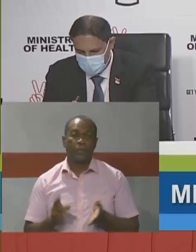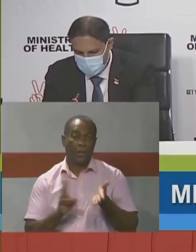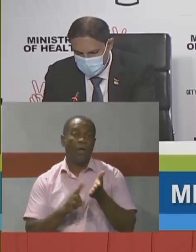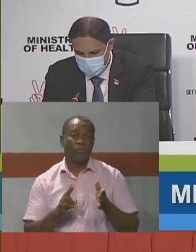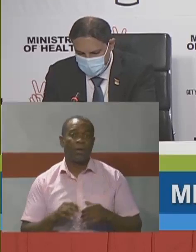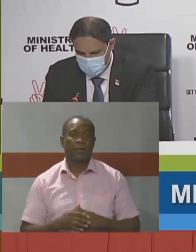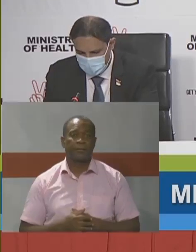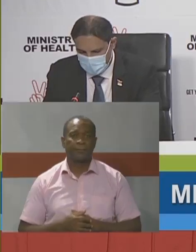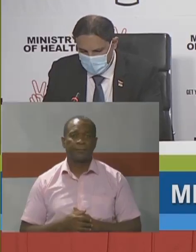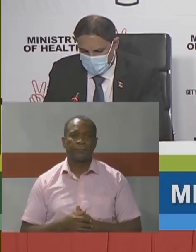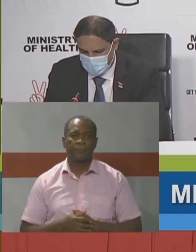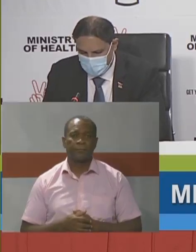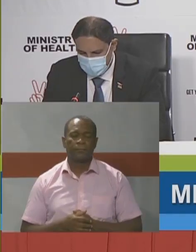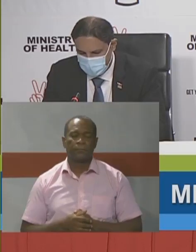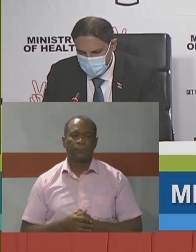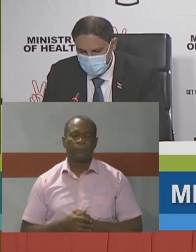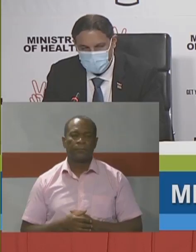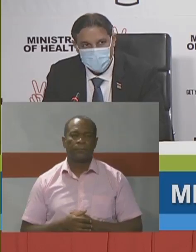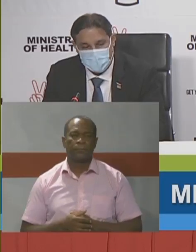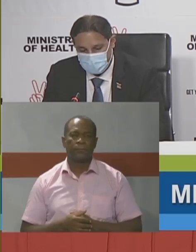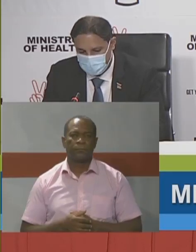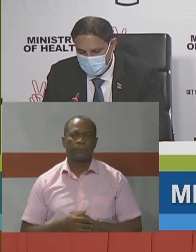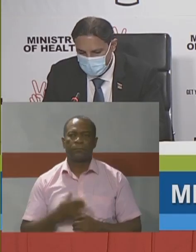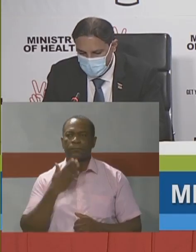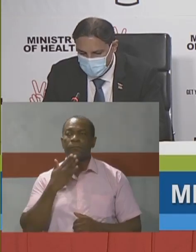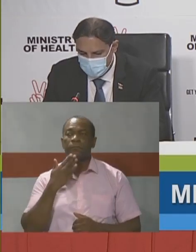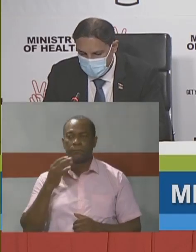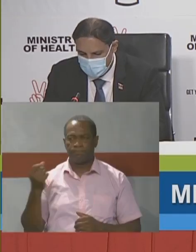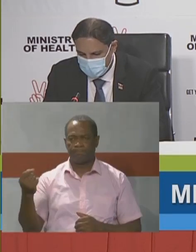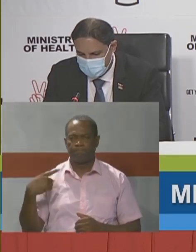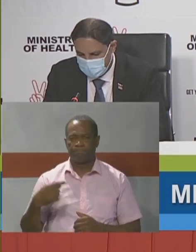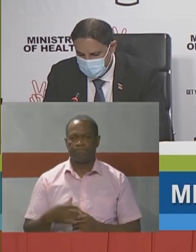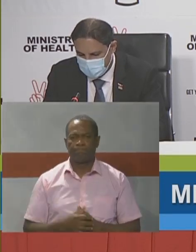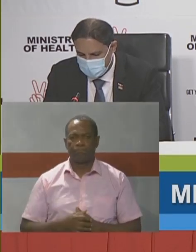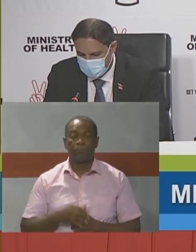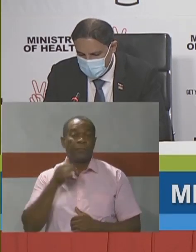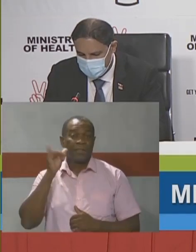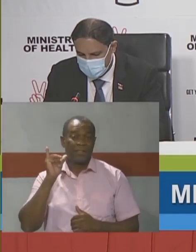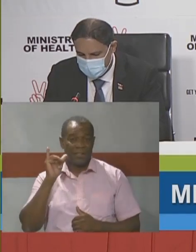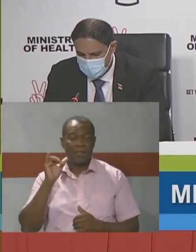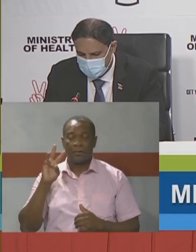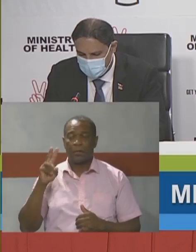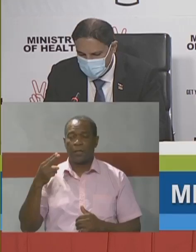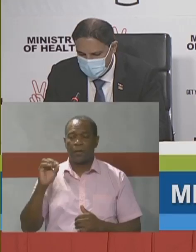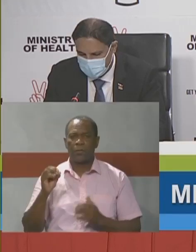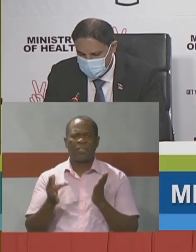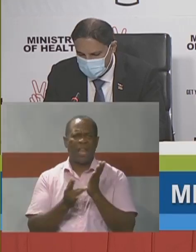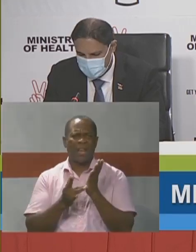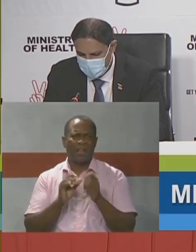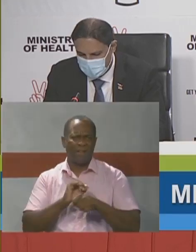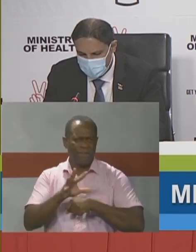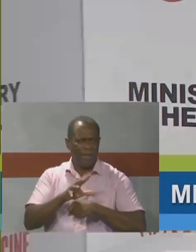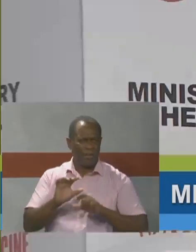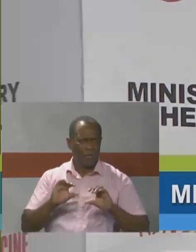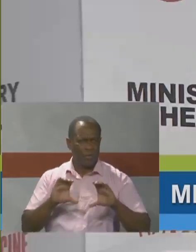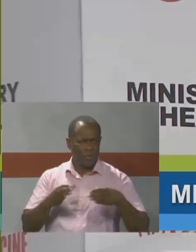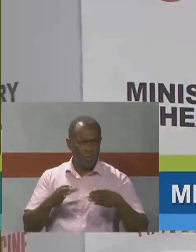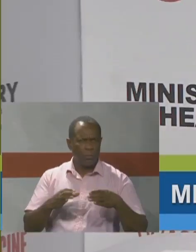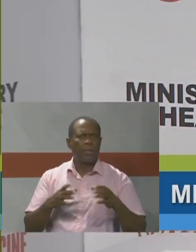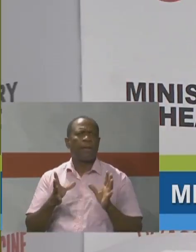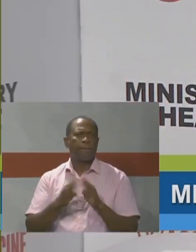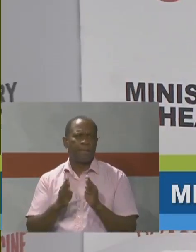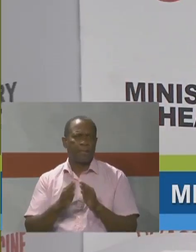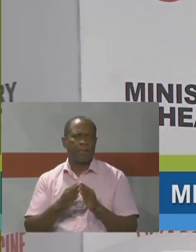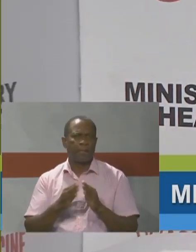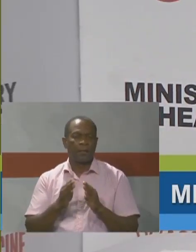So thank you for the question. So yesterday, actually, WHO's Technical Advisory Group on SARS-CoV would have met and issued a